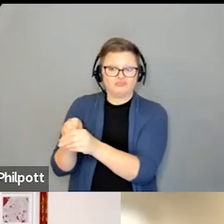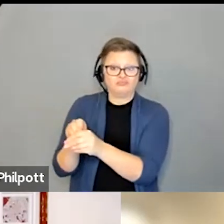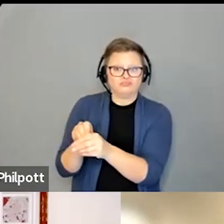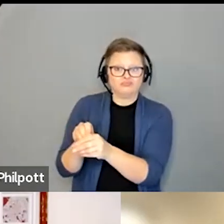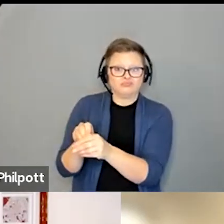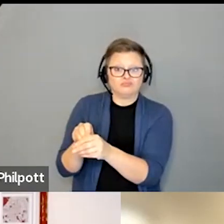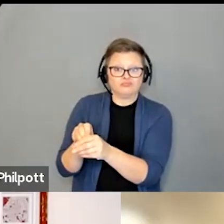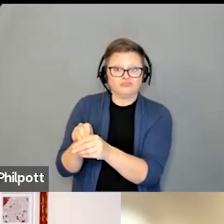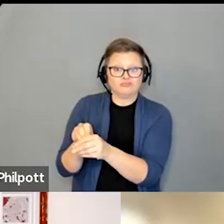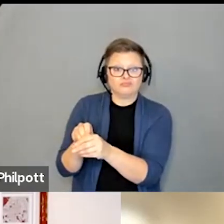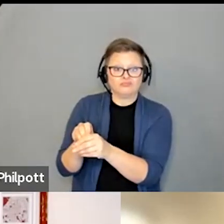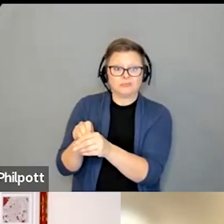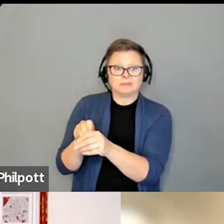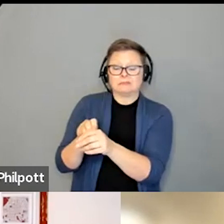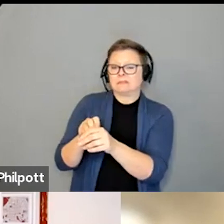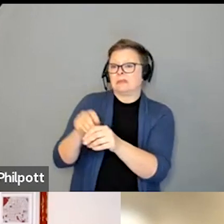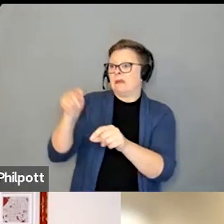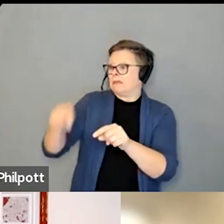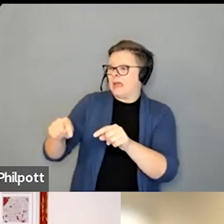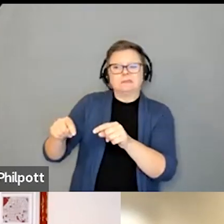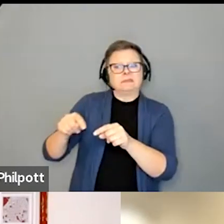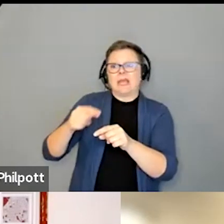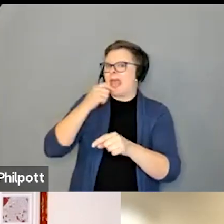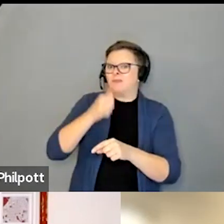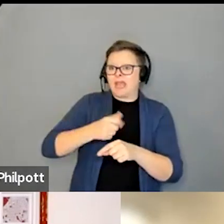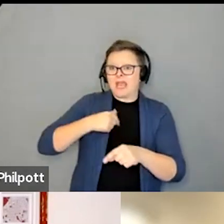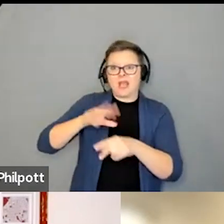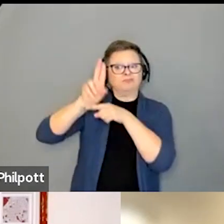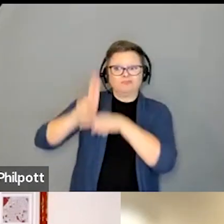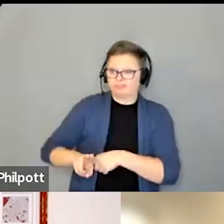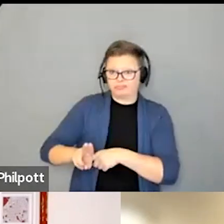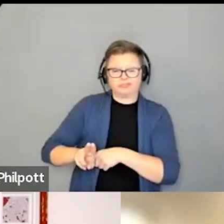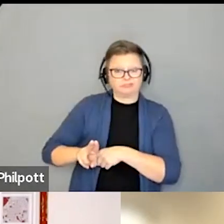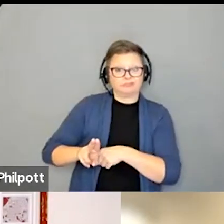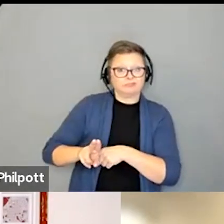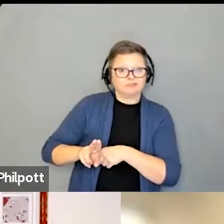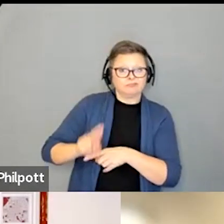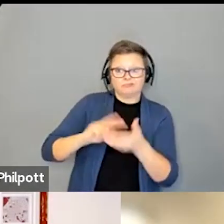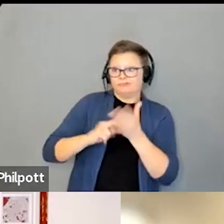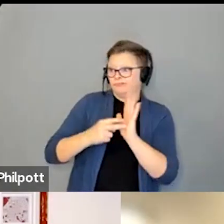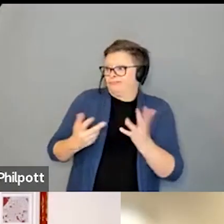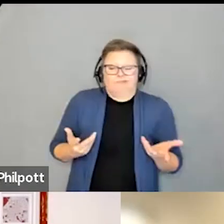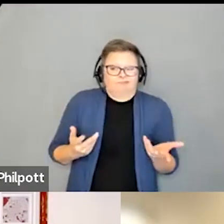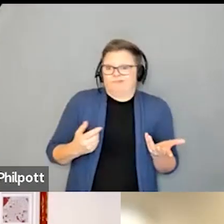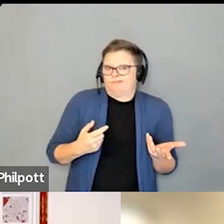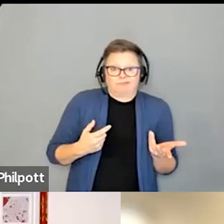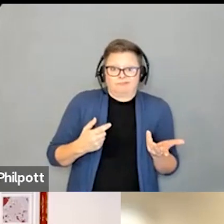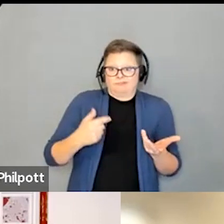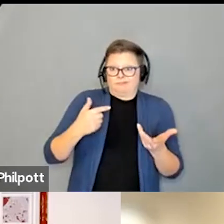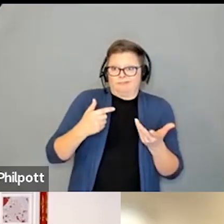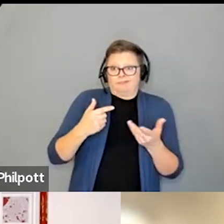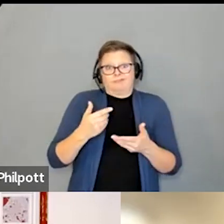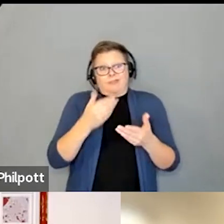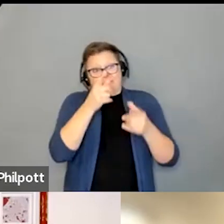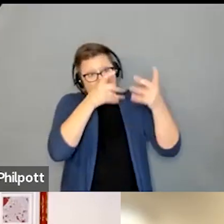it's just part and parcel of all of your conversations and part and parcel of who you are and your authenticity and your integrity as a leader and as a